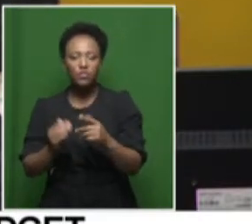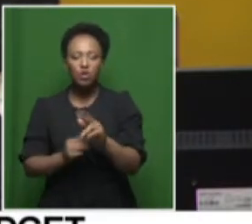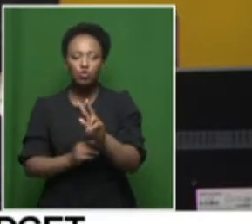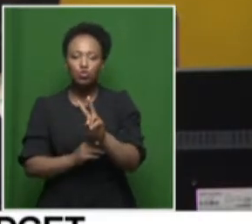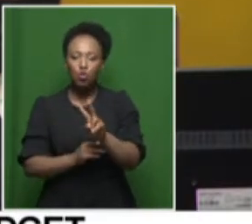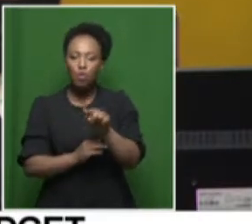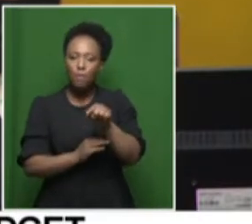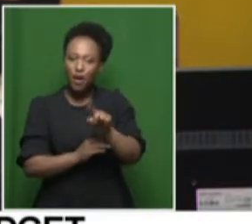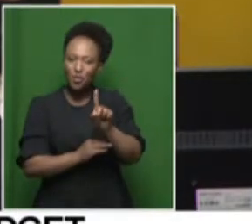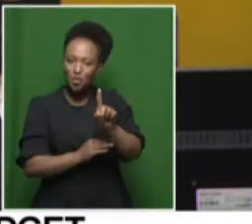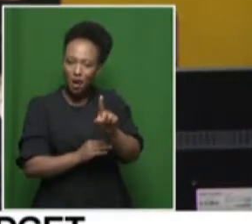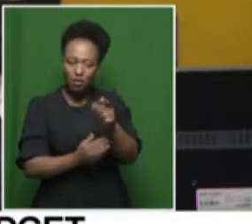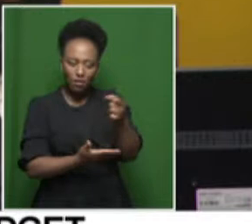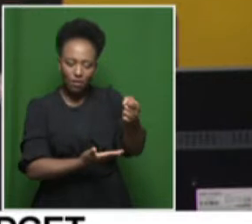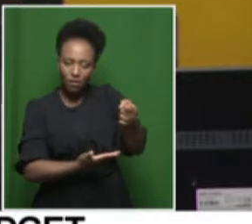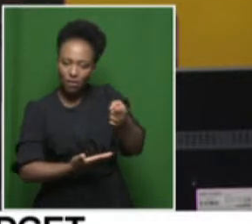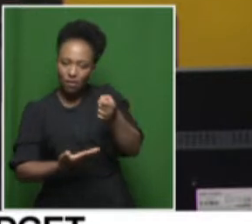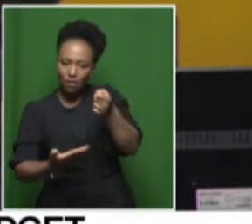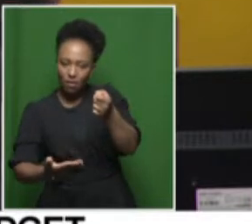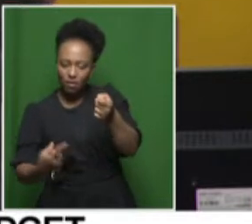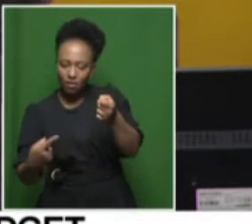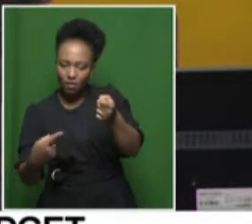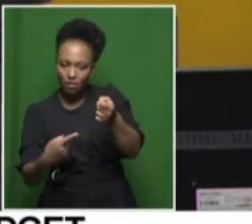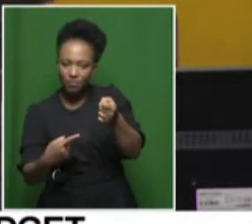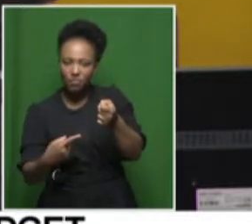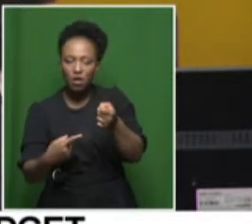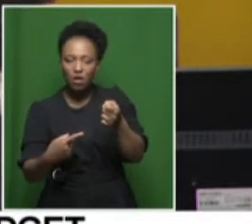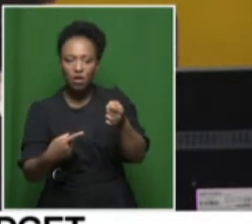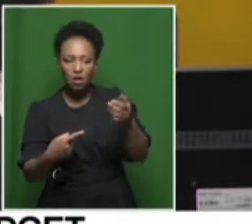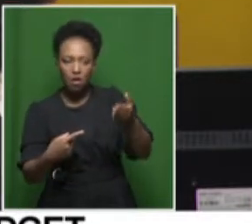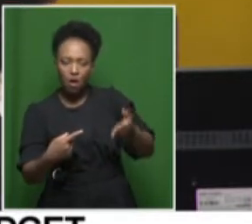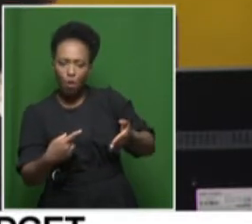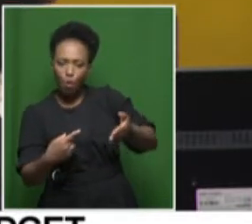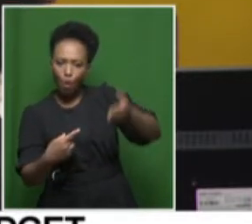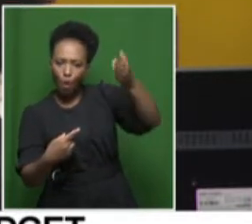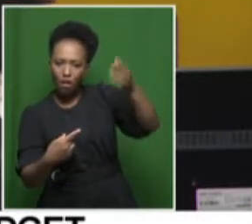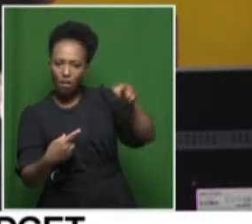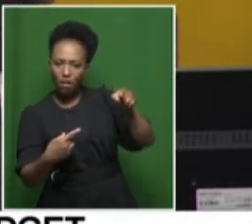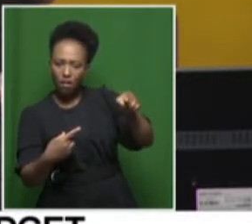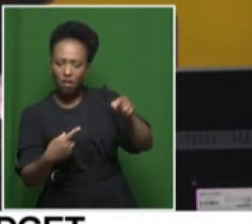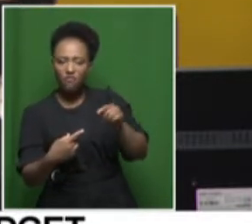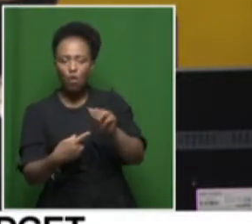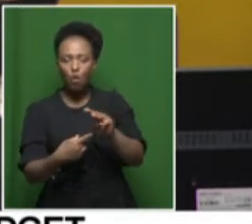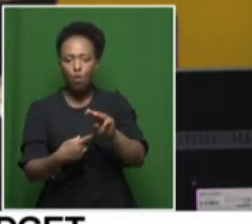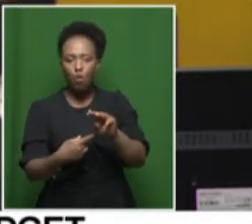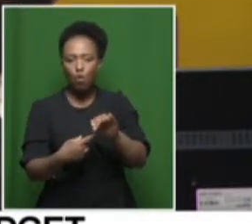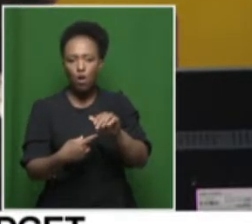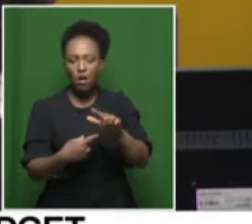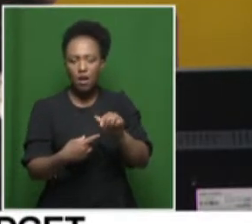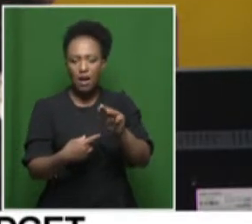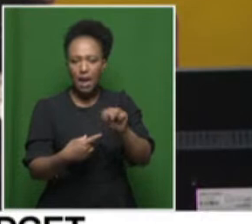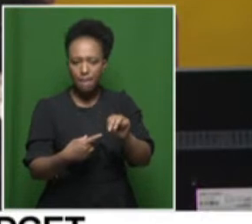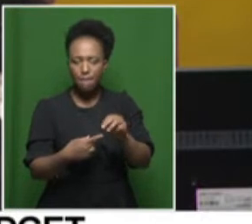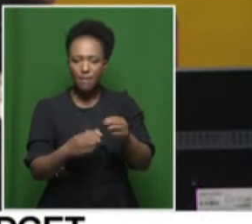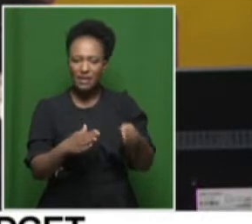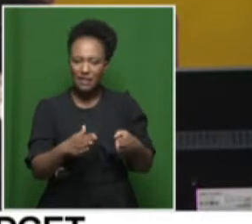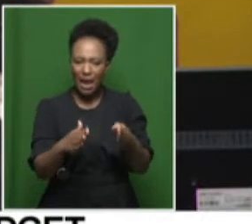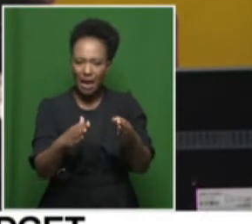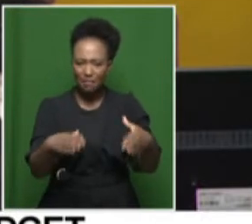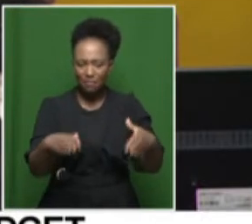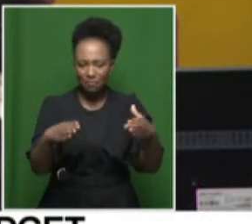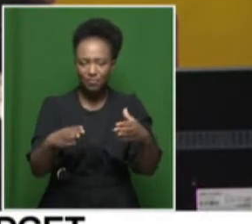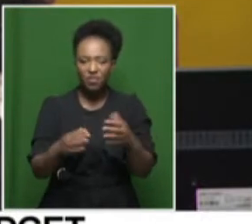2.1 billion is allocated for raising the wall of the Klein Willem Dam. The Lipile water border